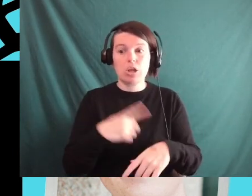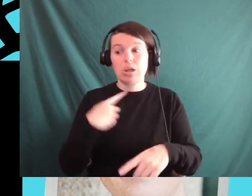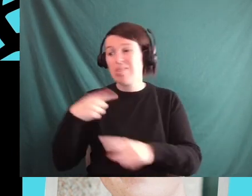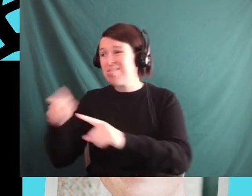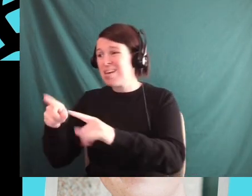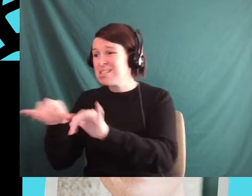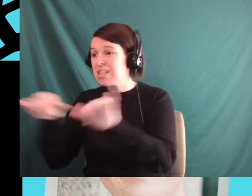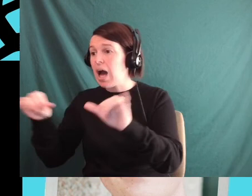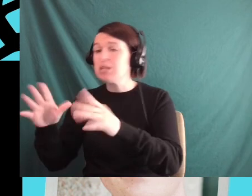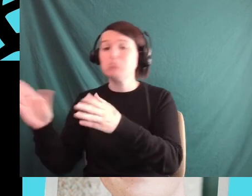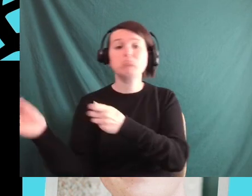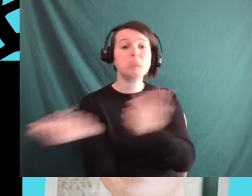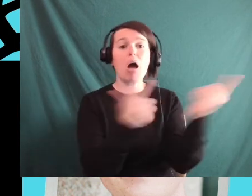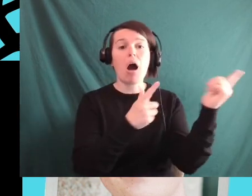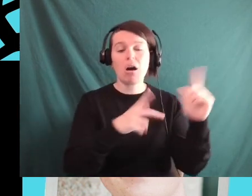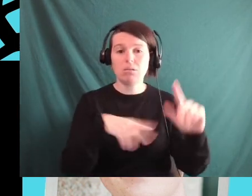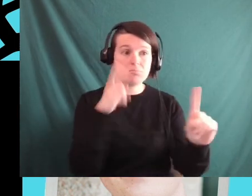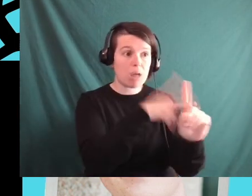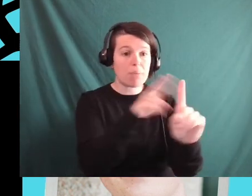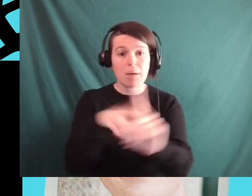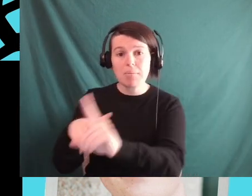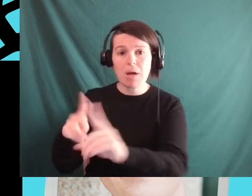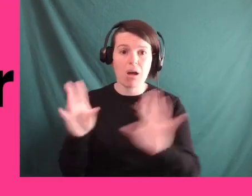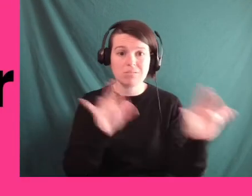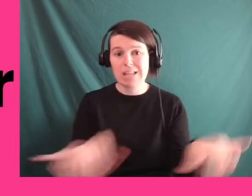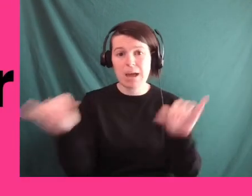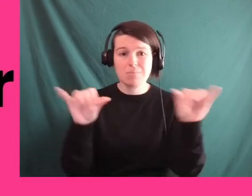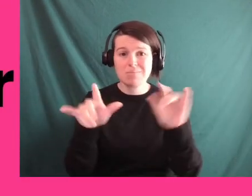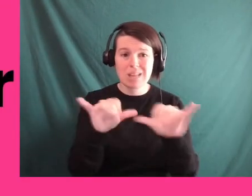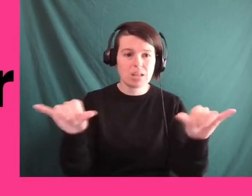brand. It simply just doesn't work that way.